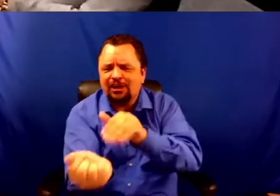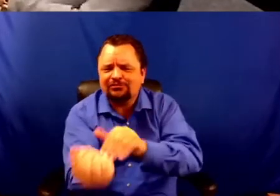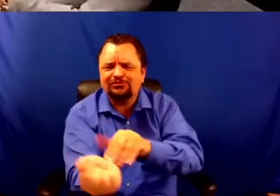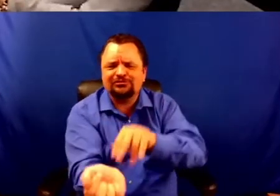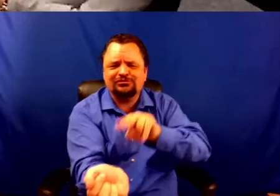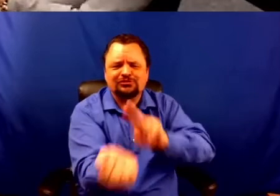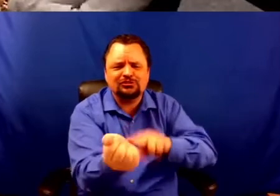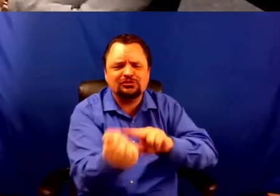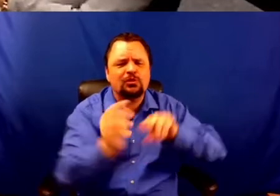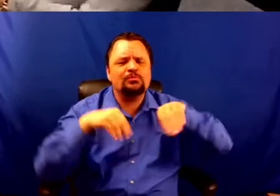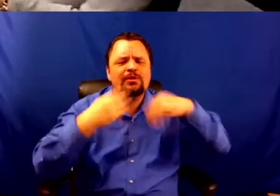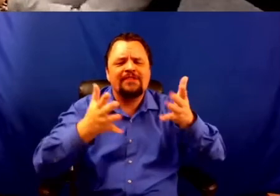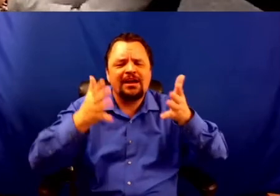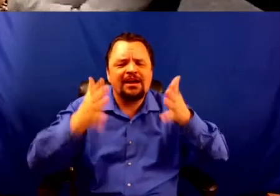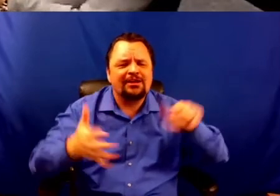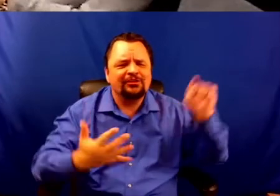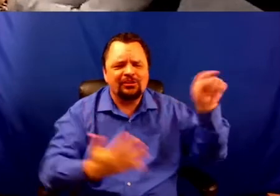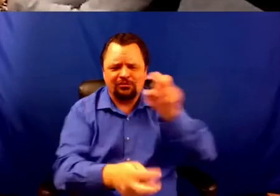is,